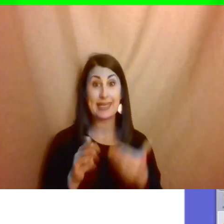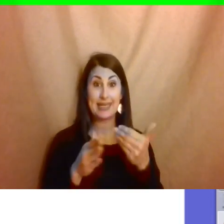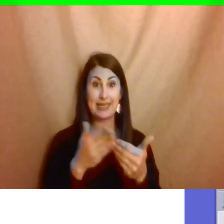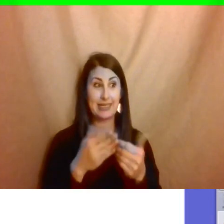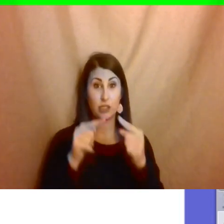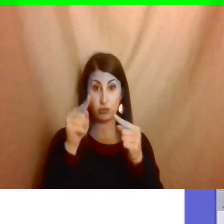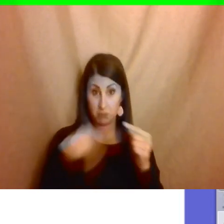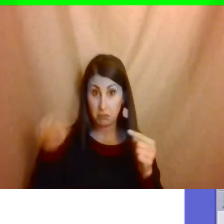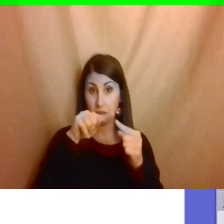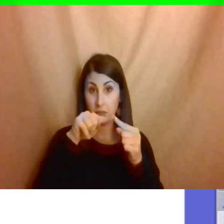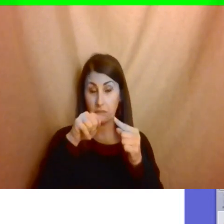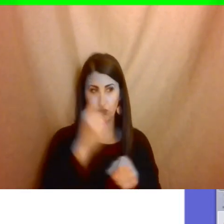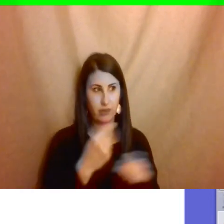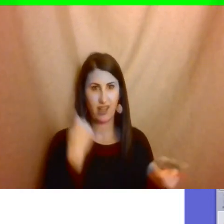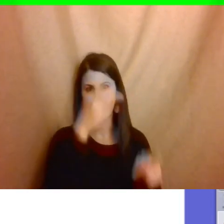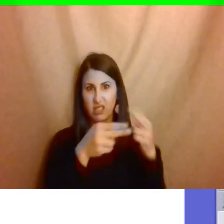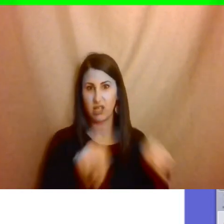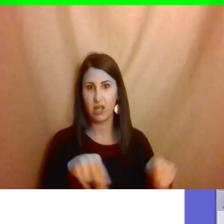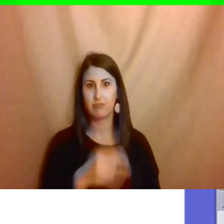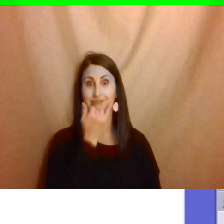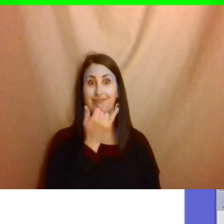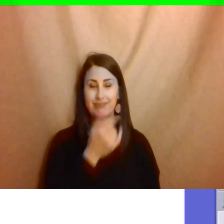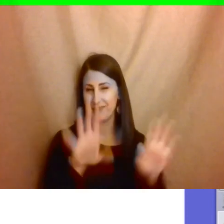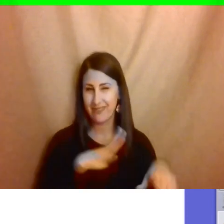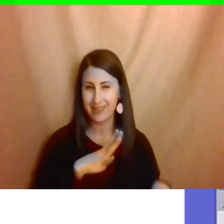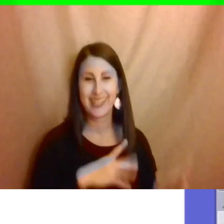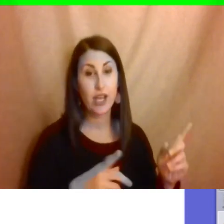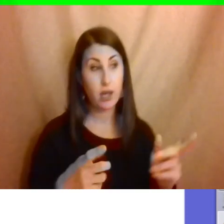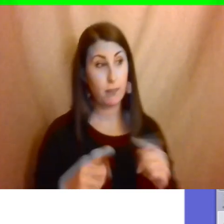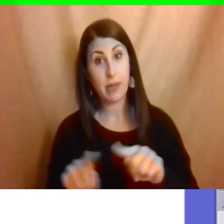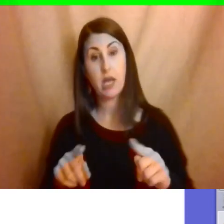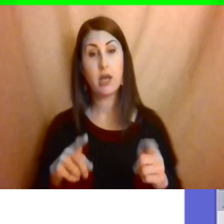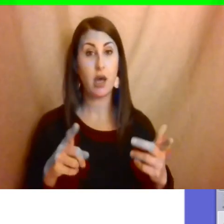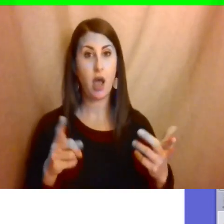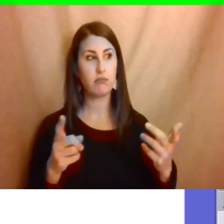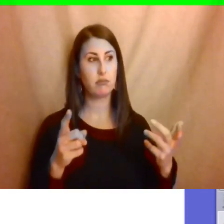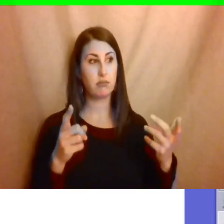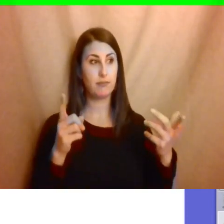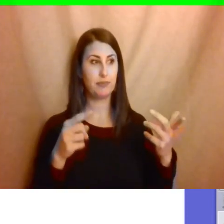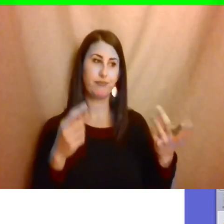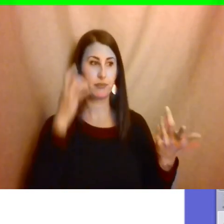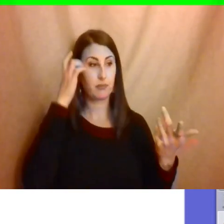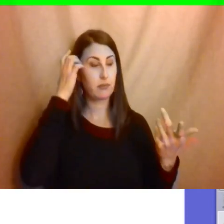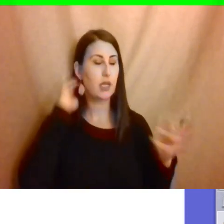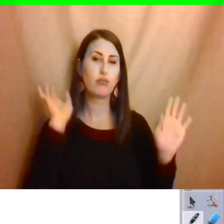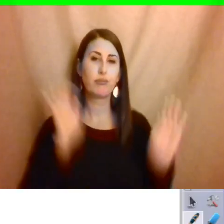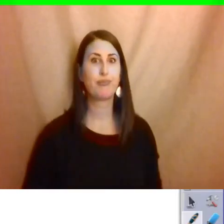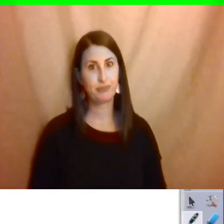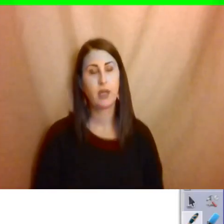that's okay. All right. That's a pretend this is a. Oh, let me just erase